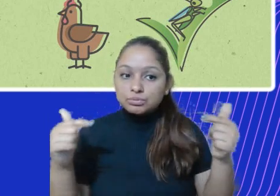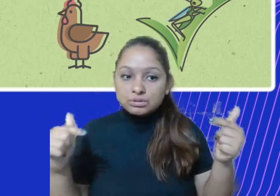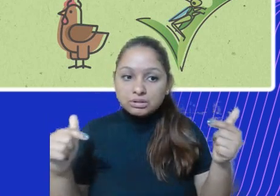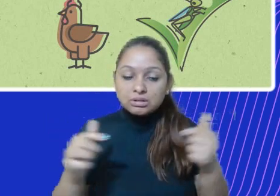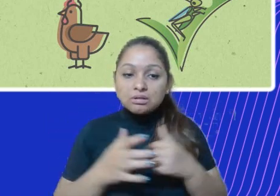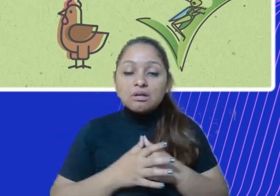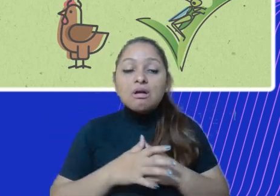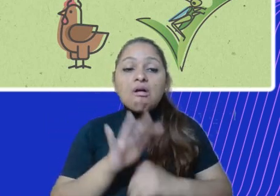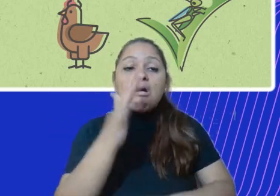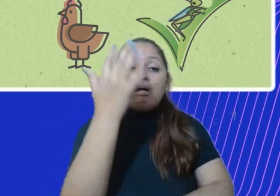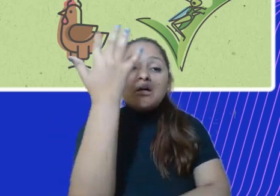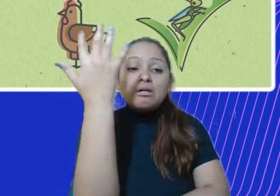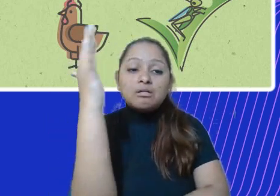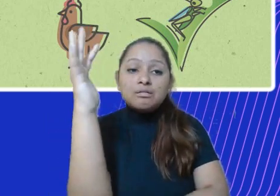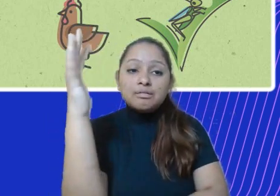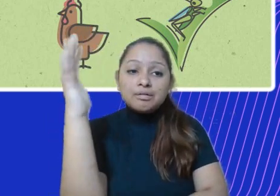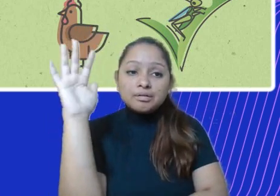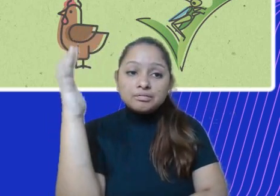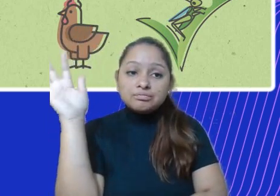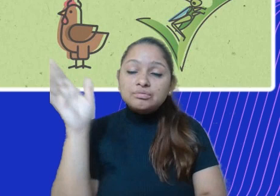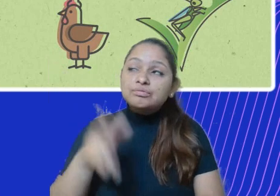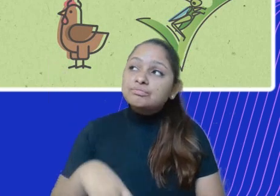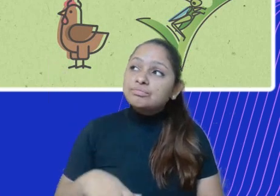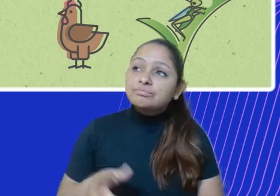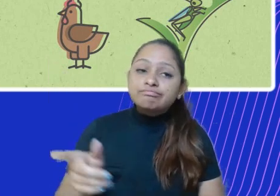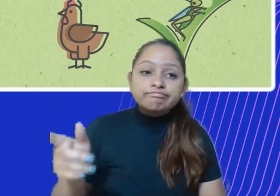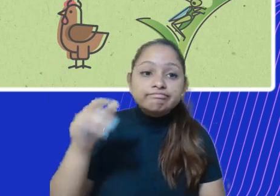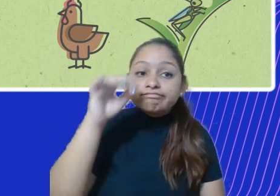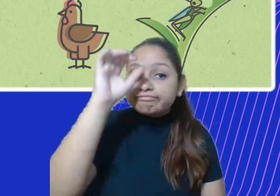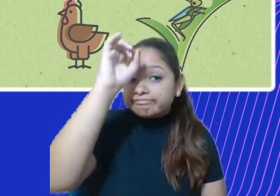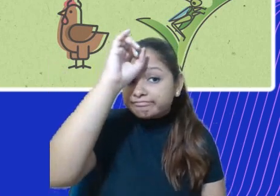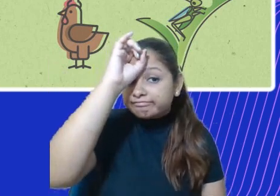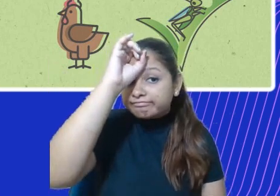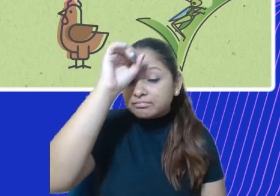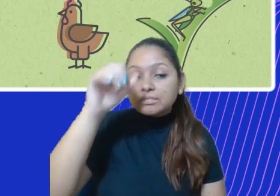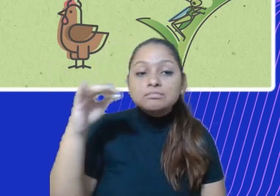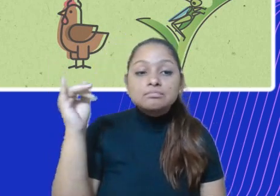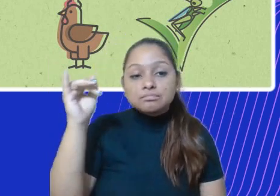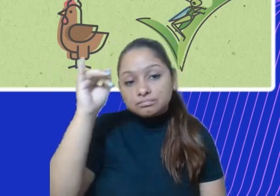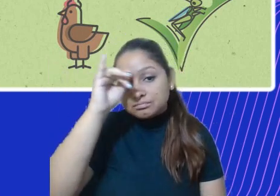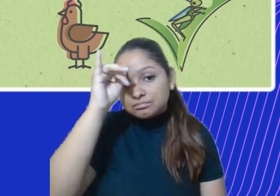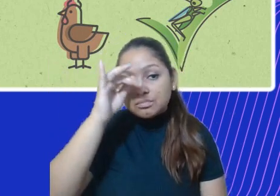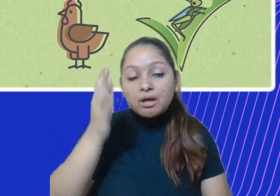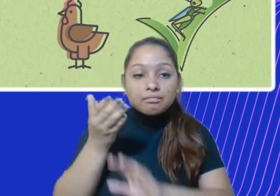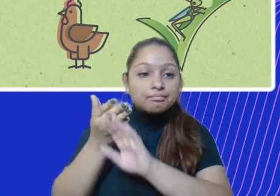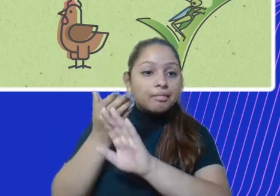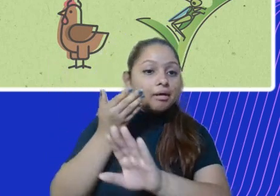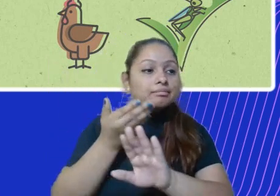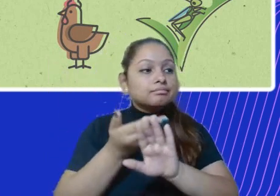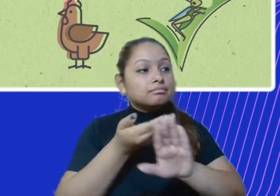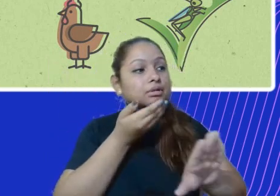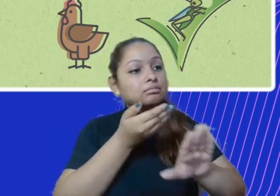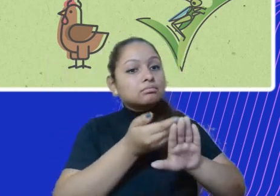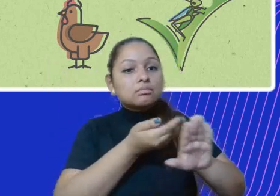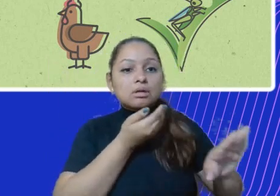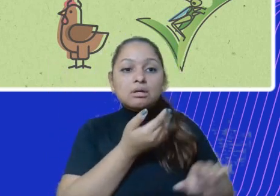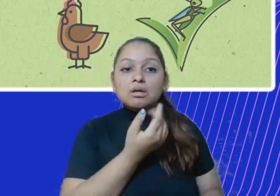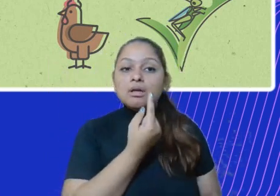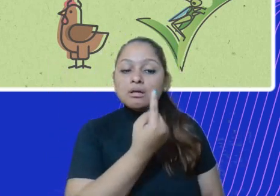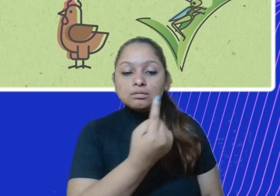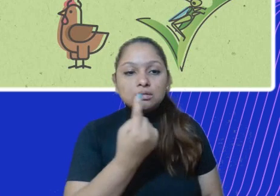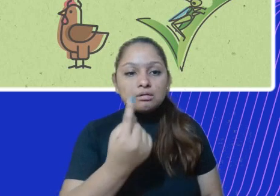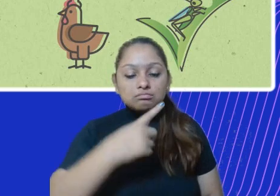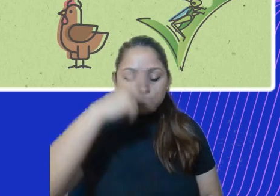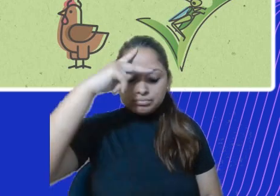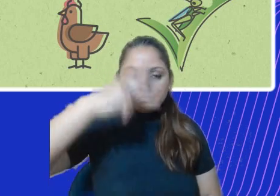meaning, nature has no intelligence, we are separate from nature, we are separate from each other, it's one to each